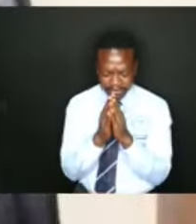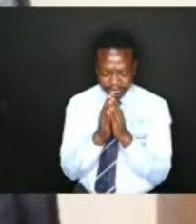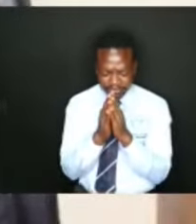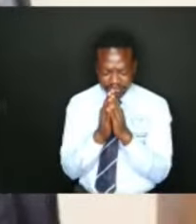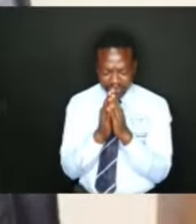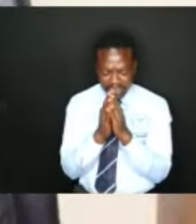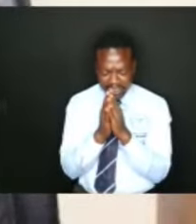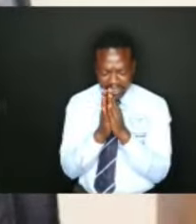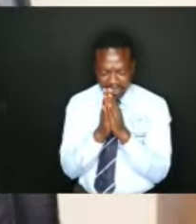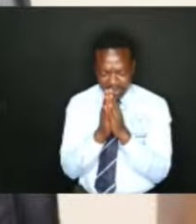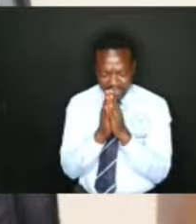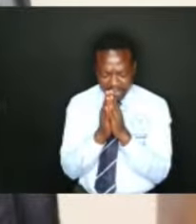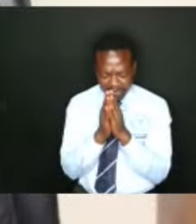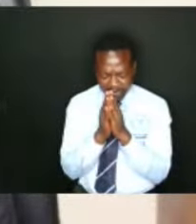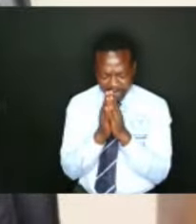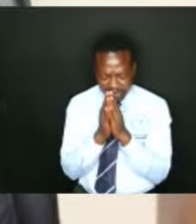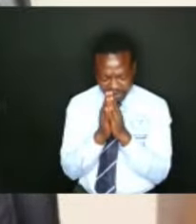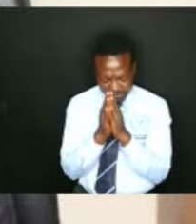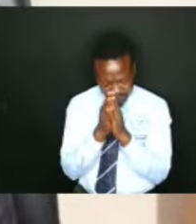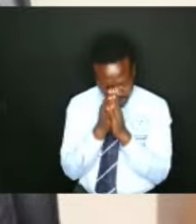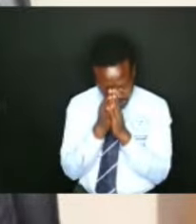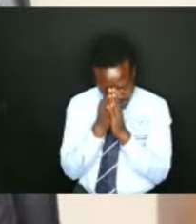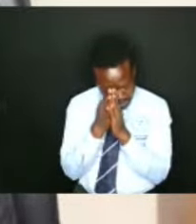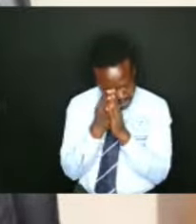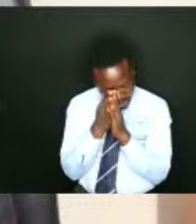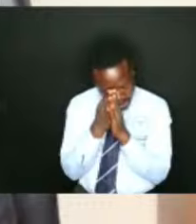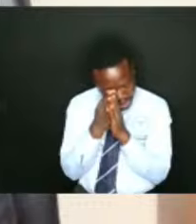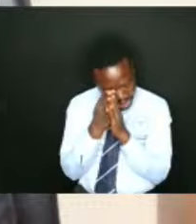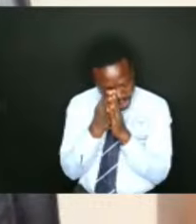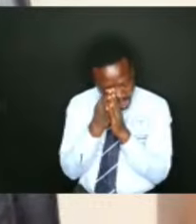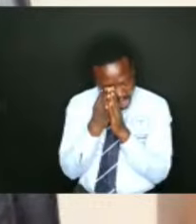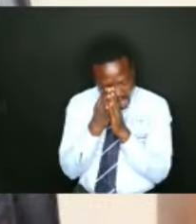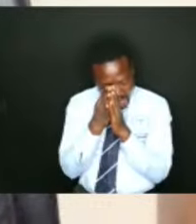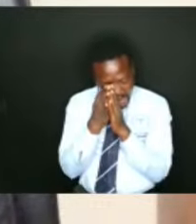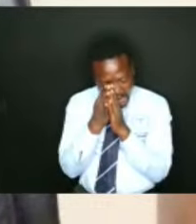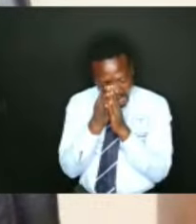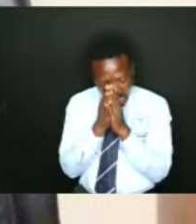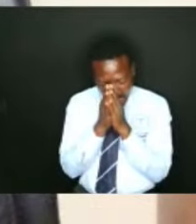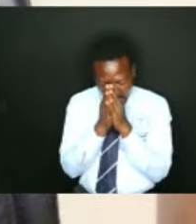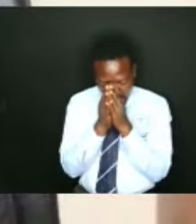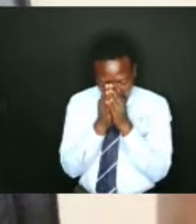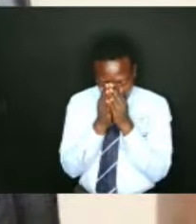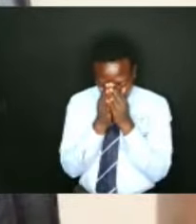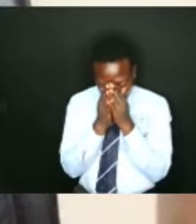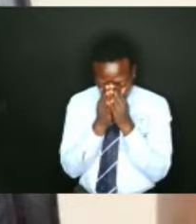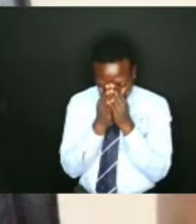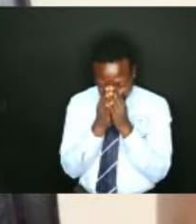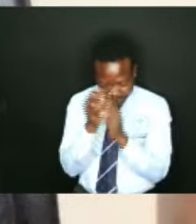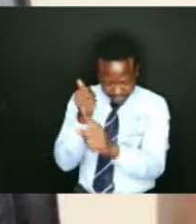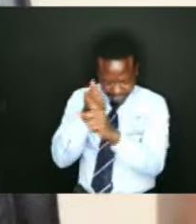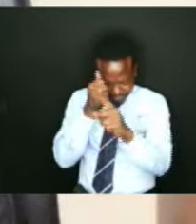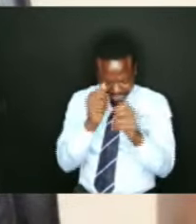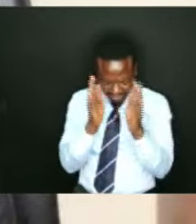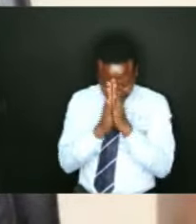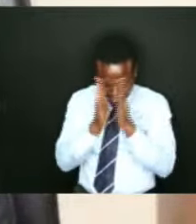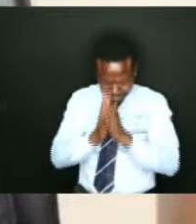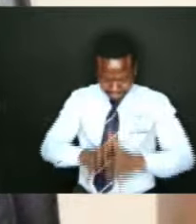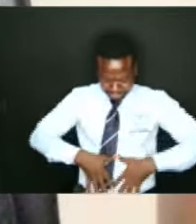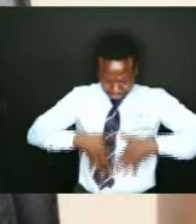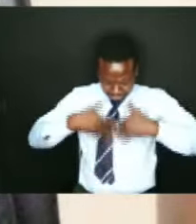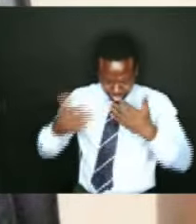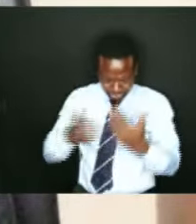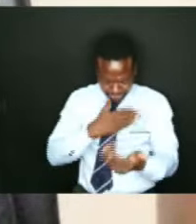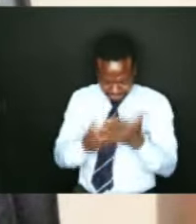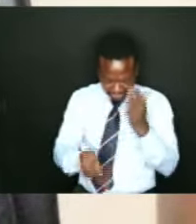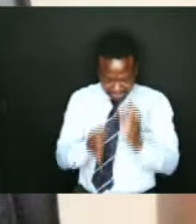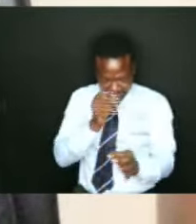the revelation of your word, that confession is the best way of dealing with our